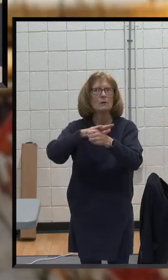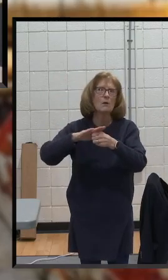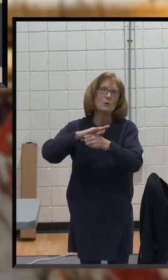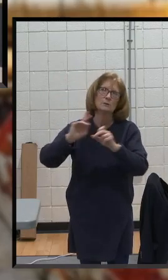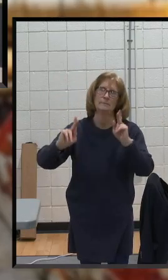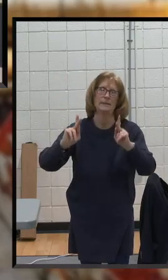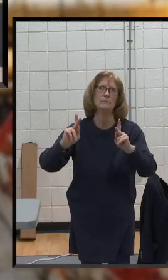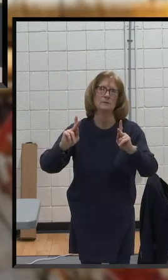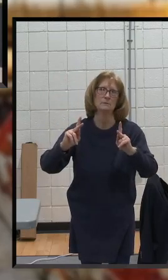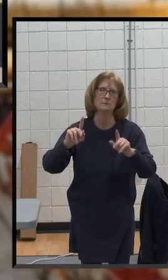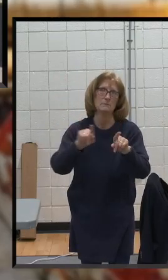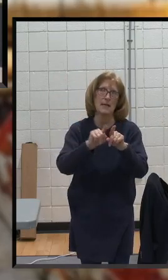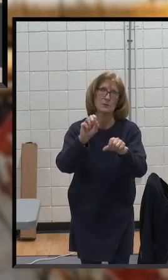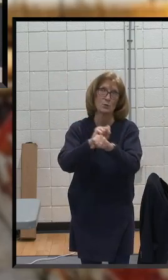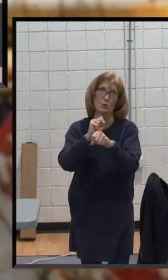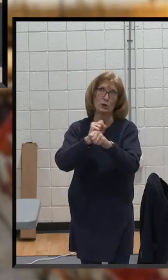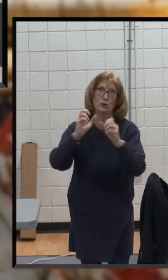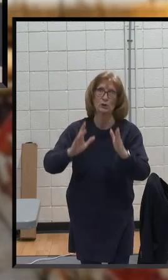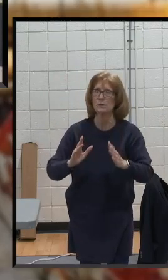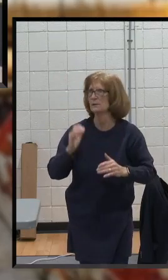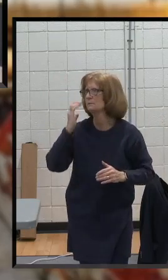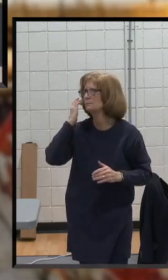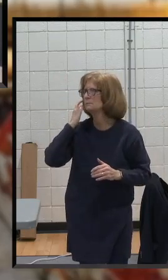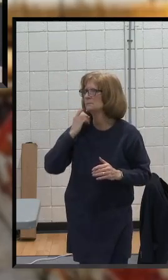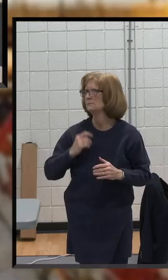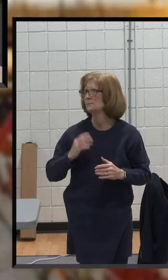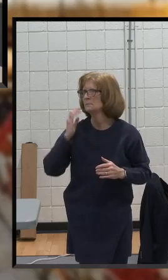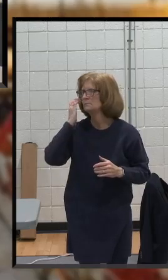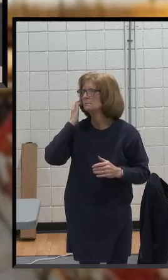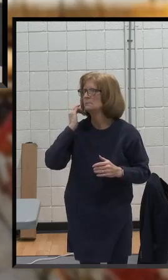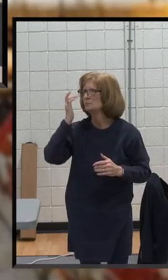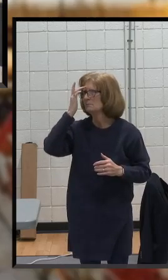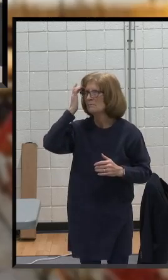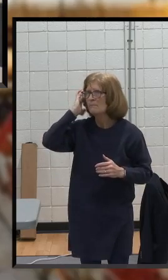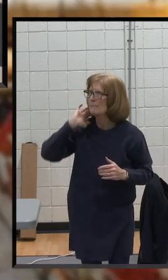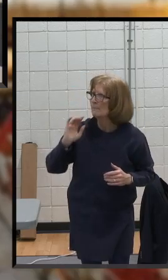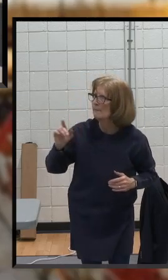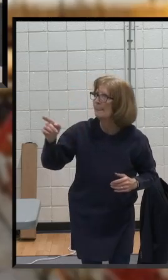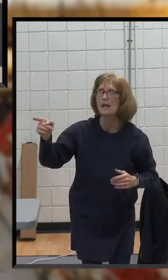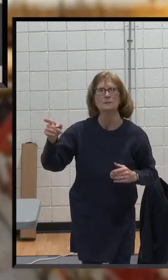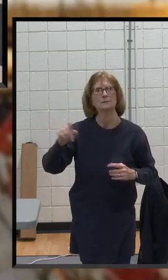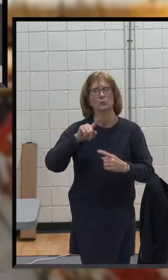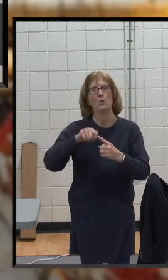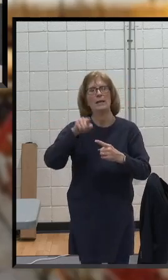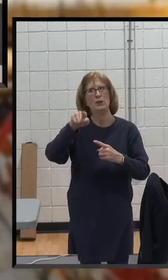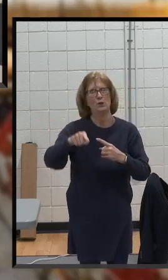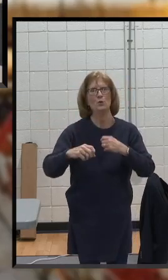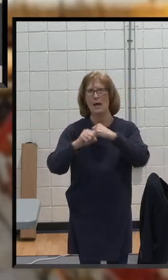Hey, you put the project out for bid,